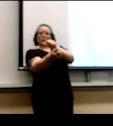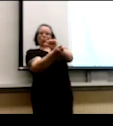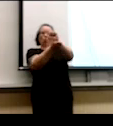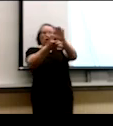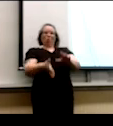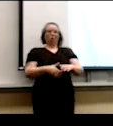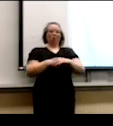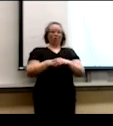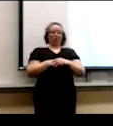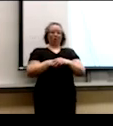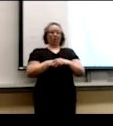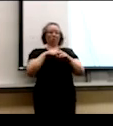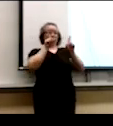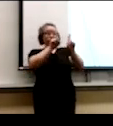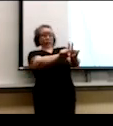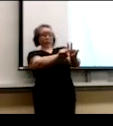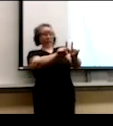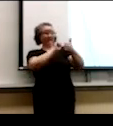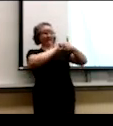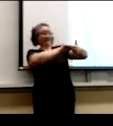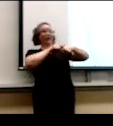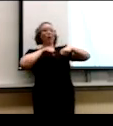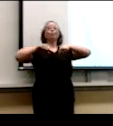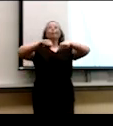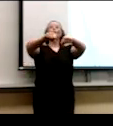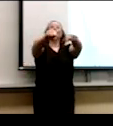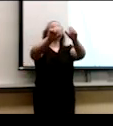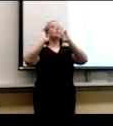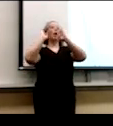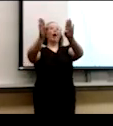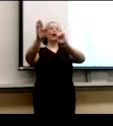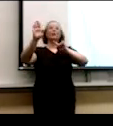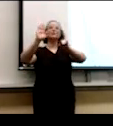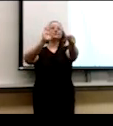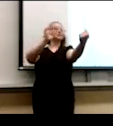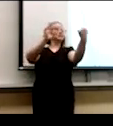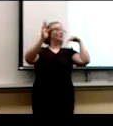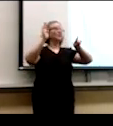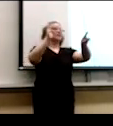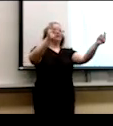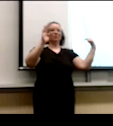don't recognize, you know? So to me, it makes sense.